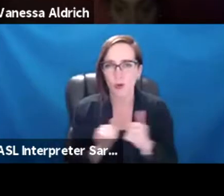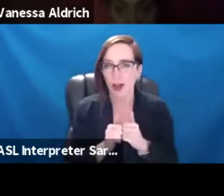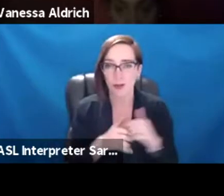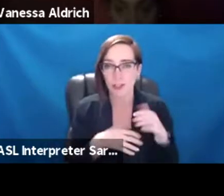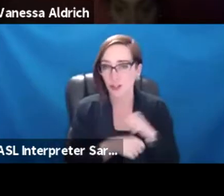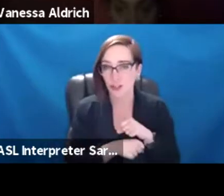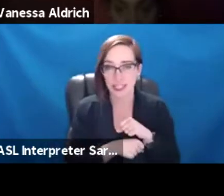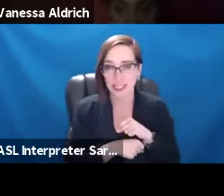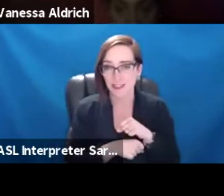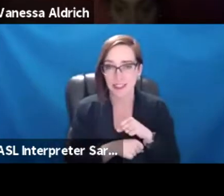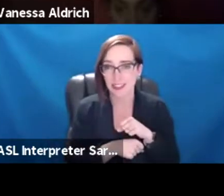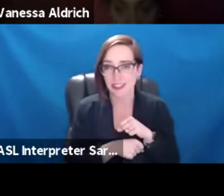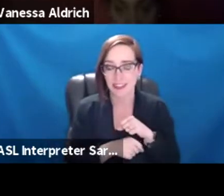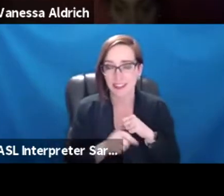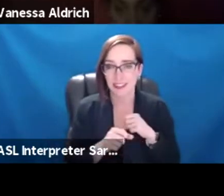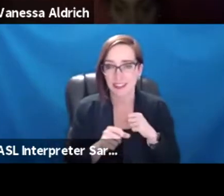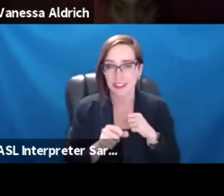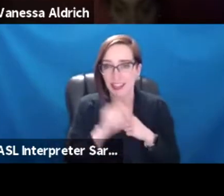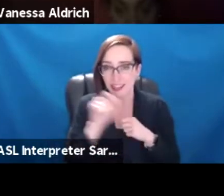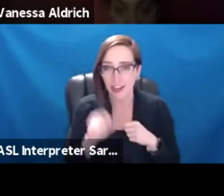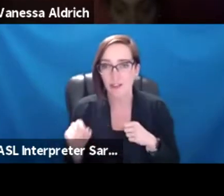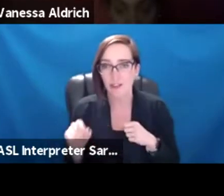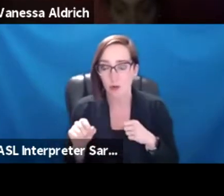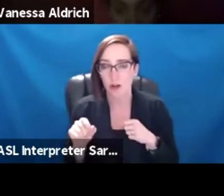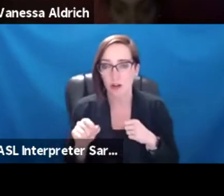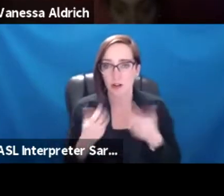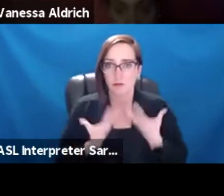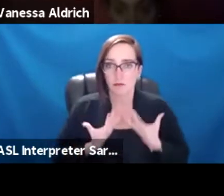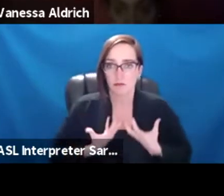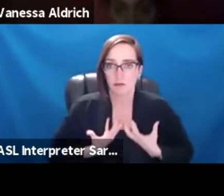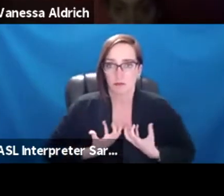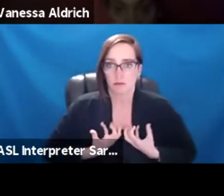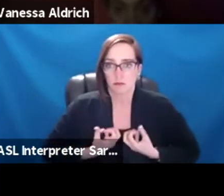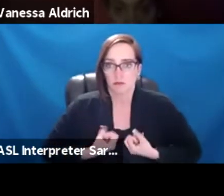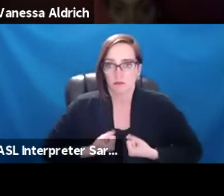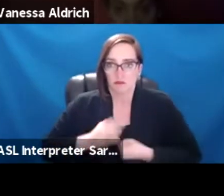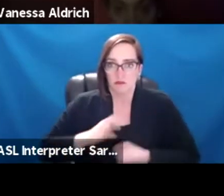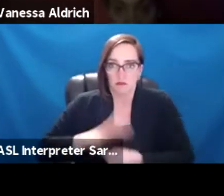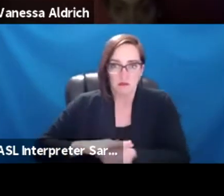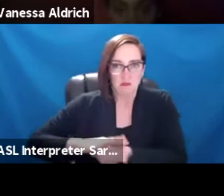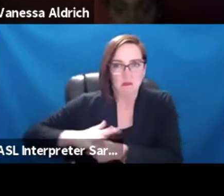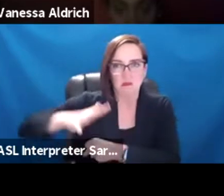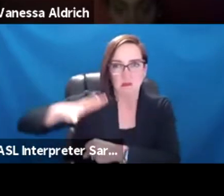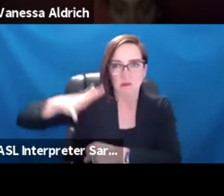act out in anger and violence. I grieve that.